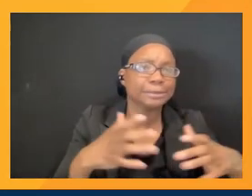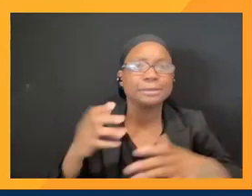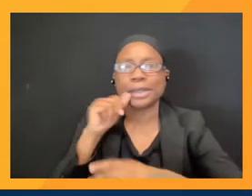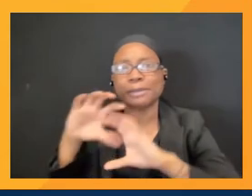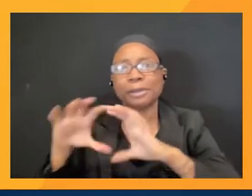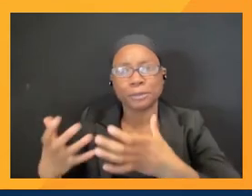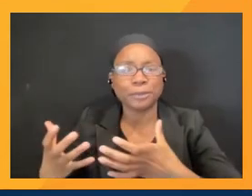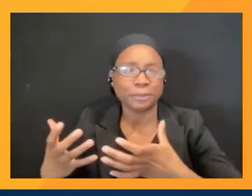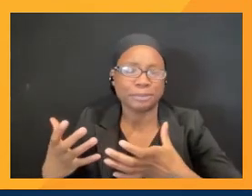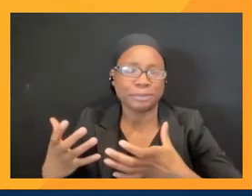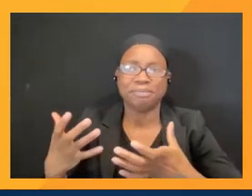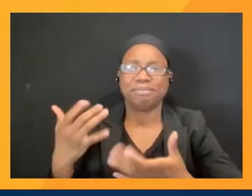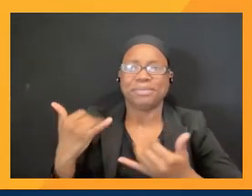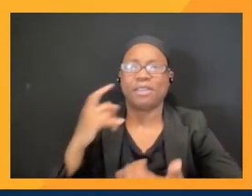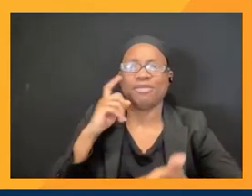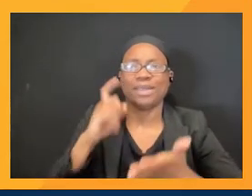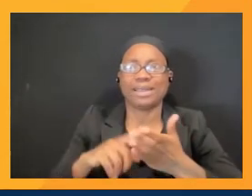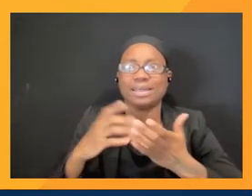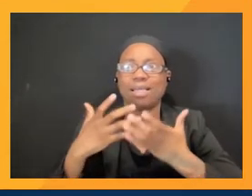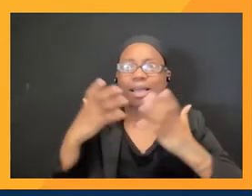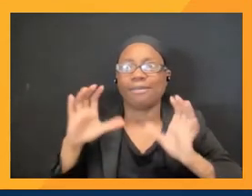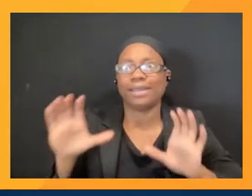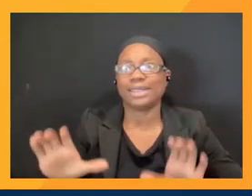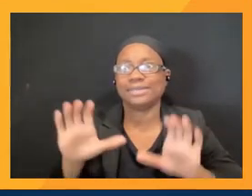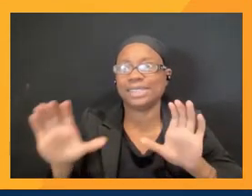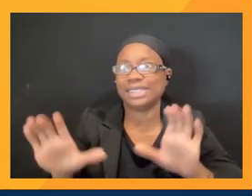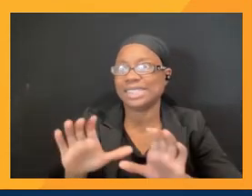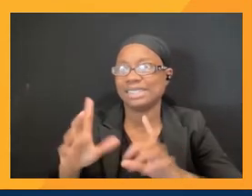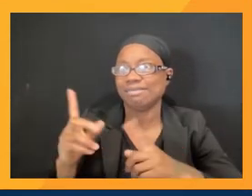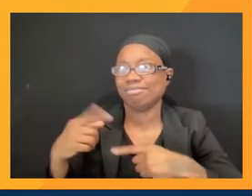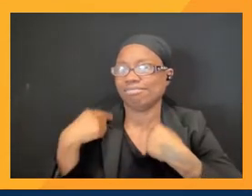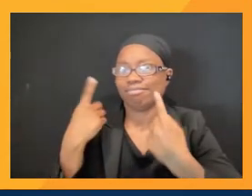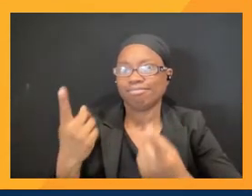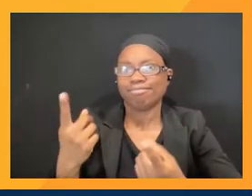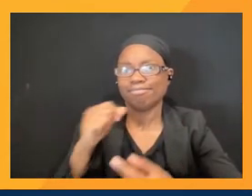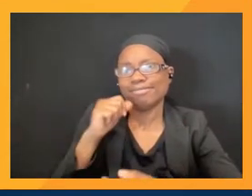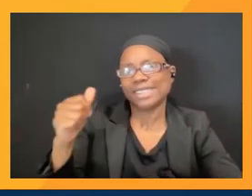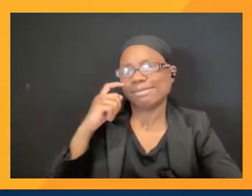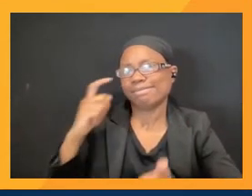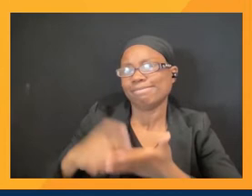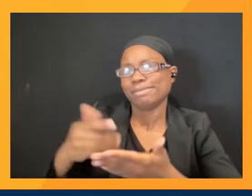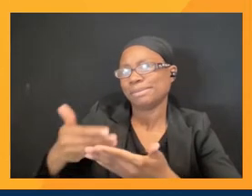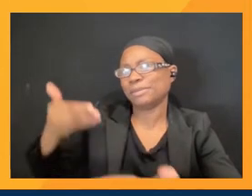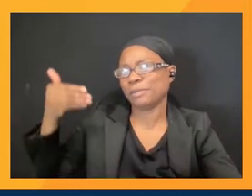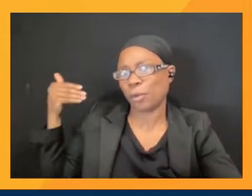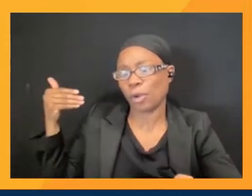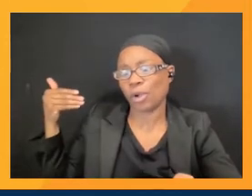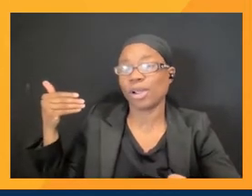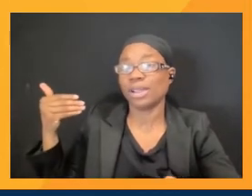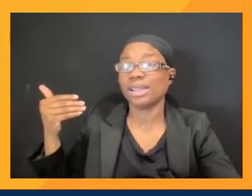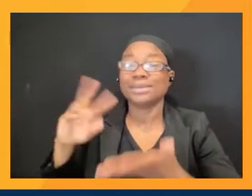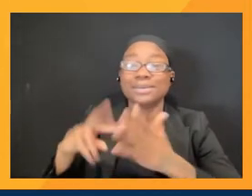Yeah. Chris? Yeah, if I really follow up on Christina's points.